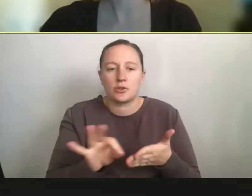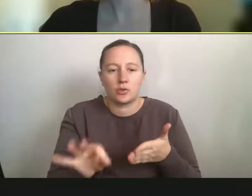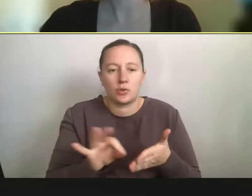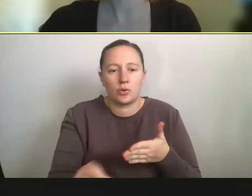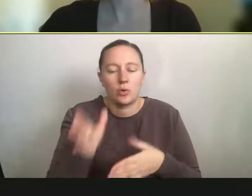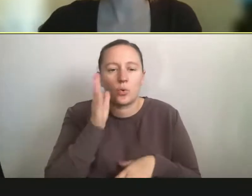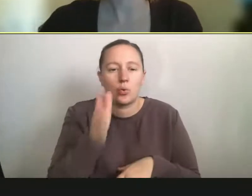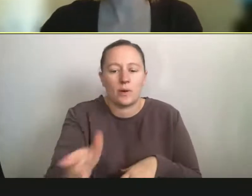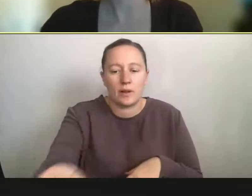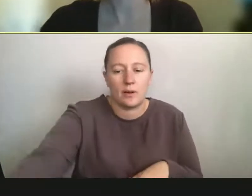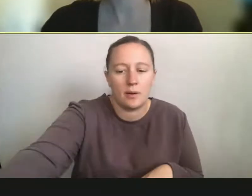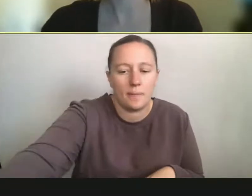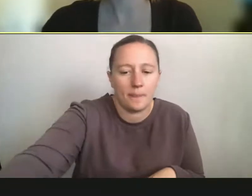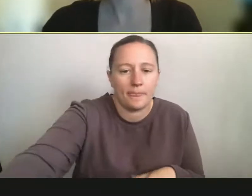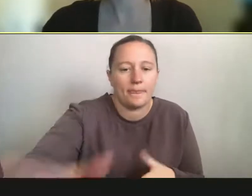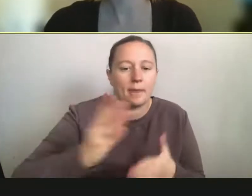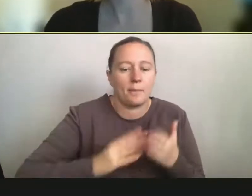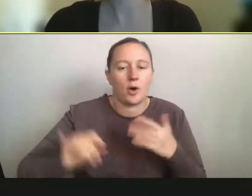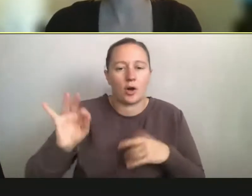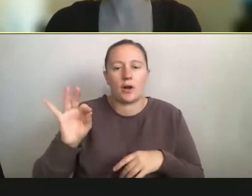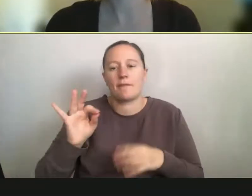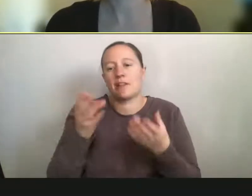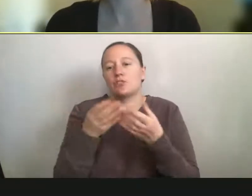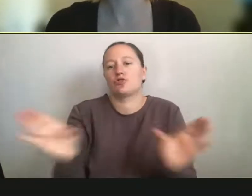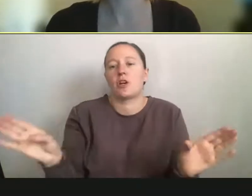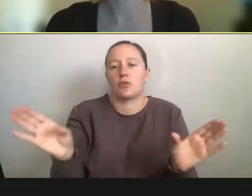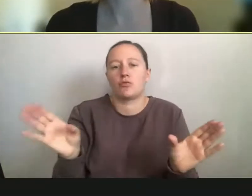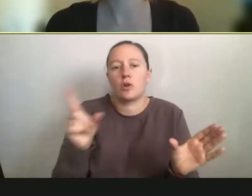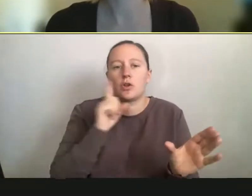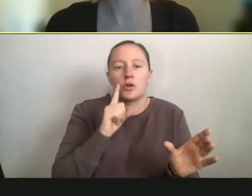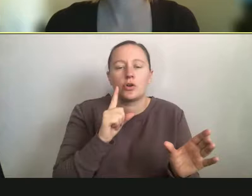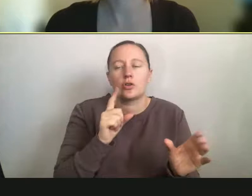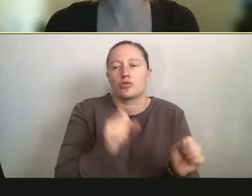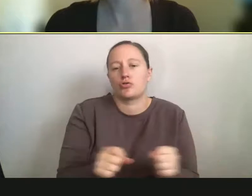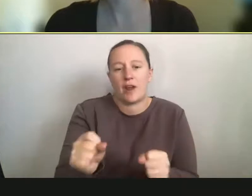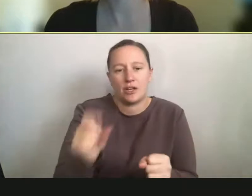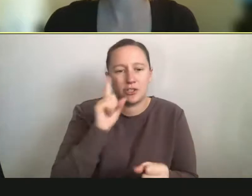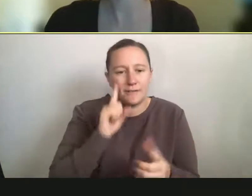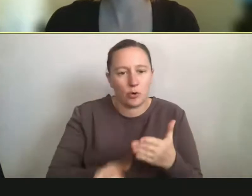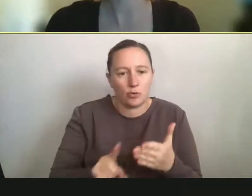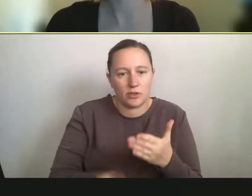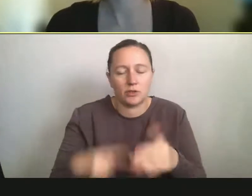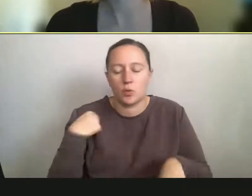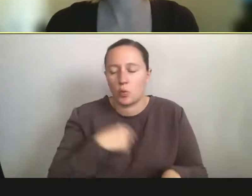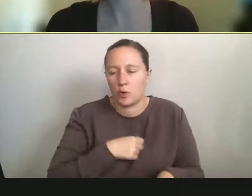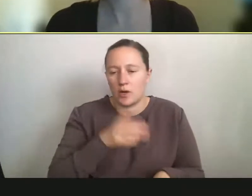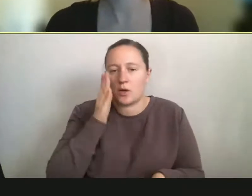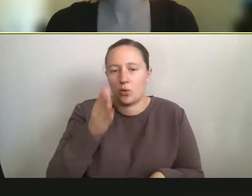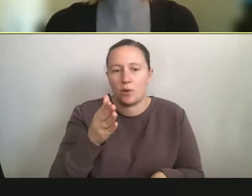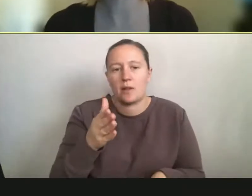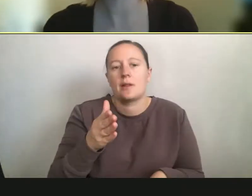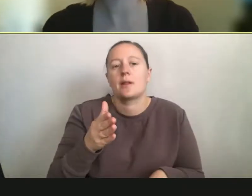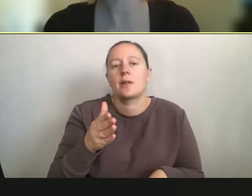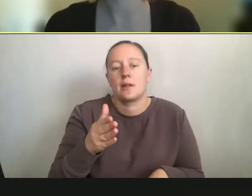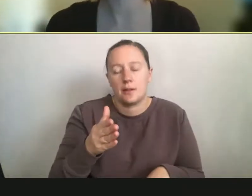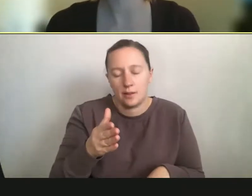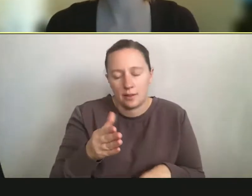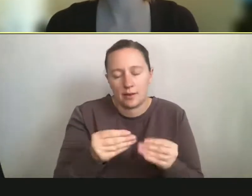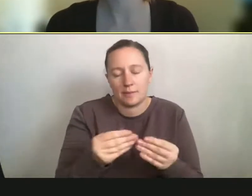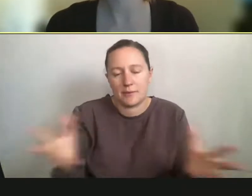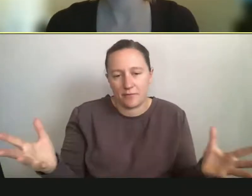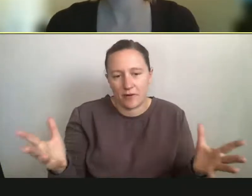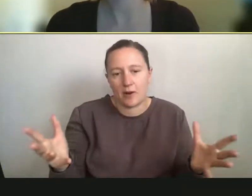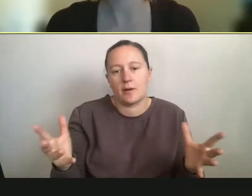will be part of the overall research strategy. And so we'll certainly be offering more guidance on that,